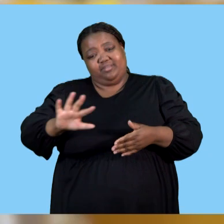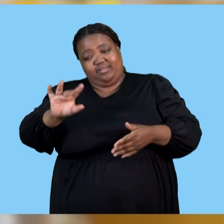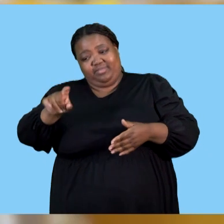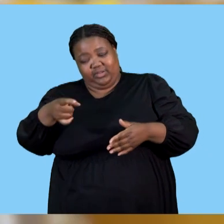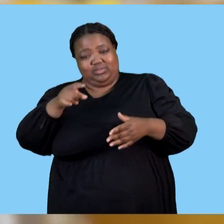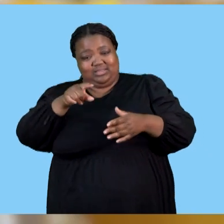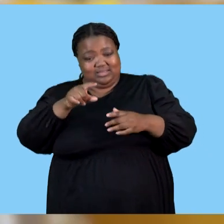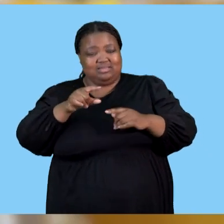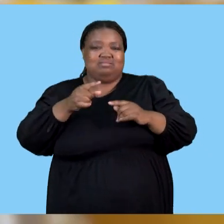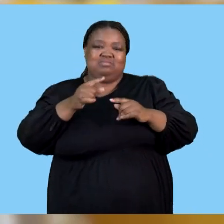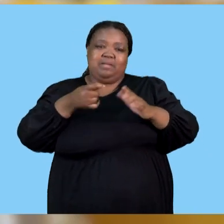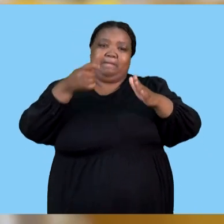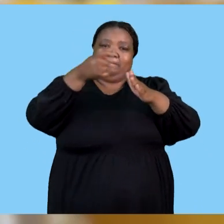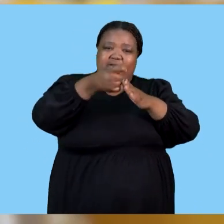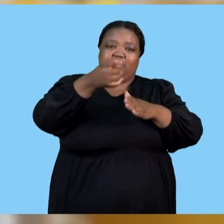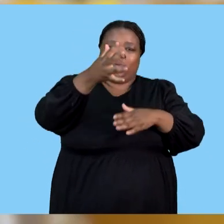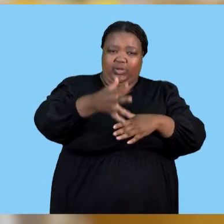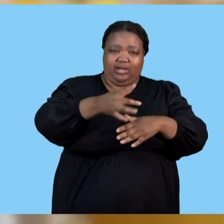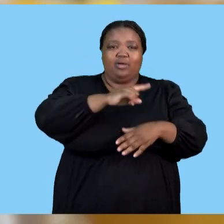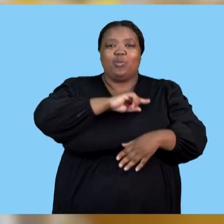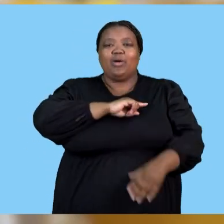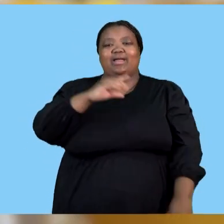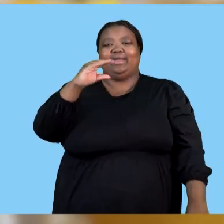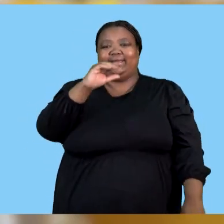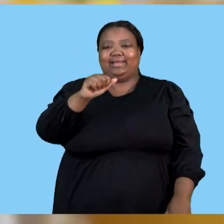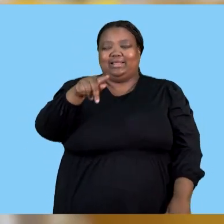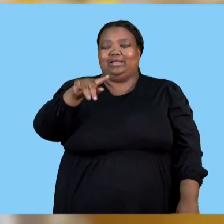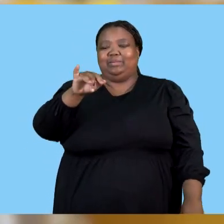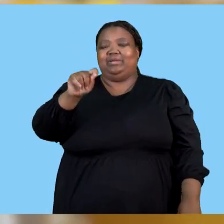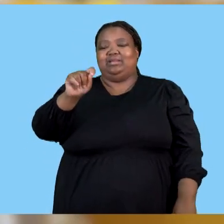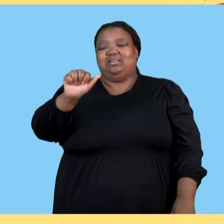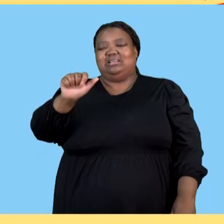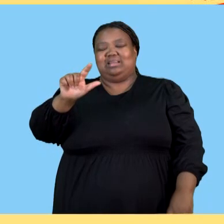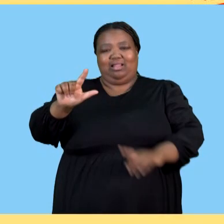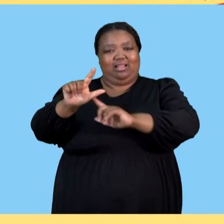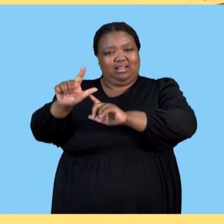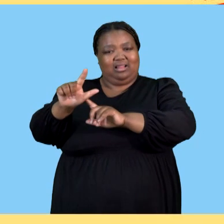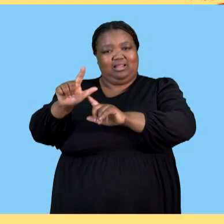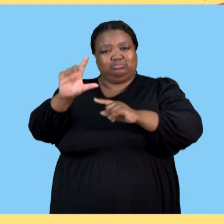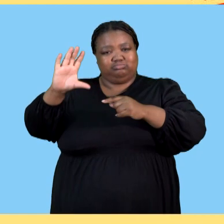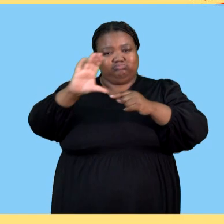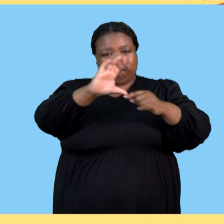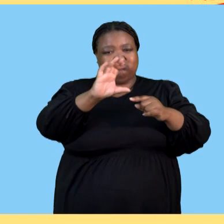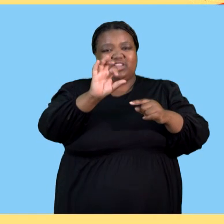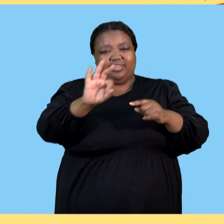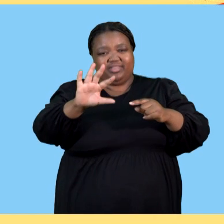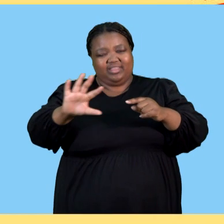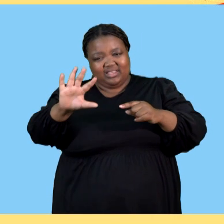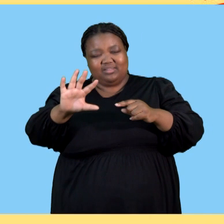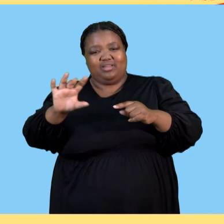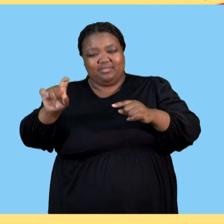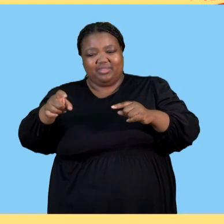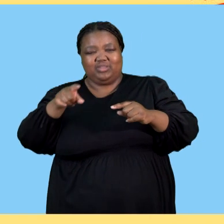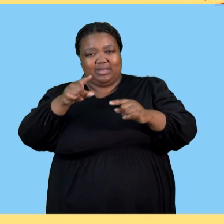a loan of 35,000. Why? Because they said the capital portion, which is